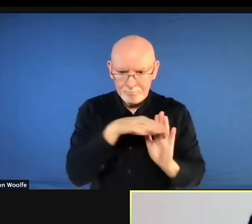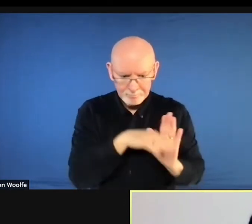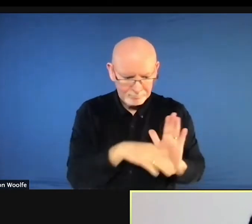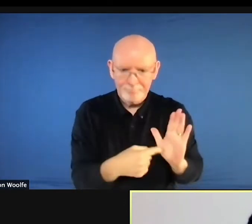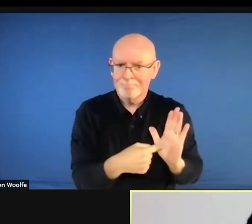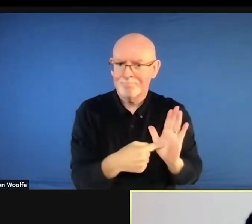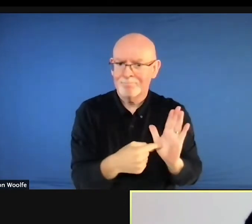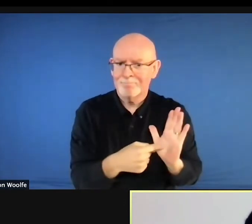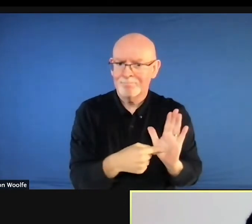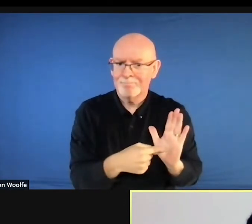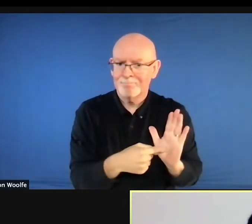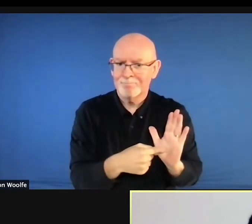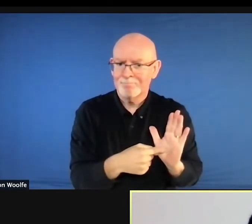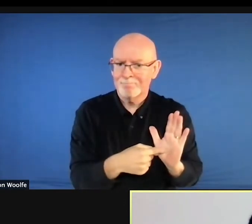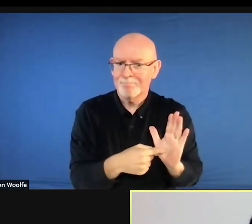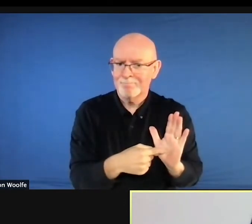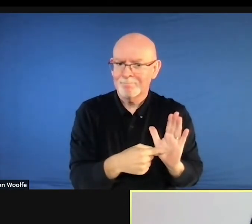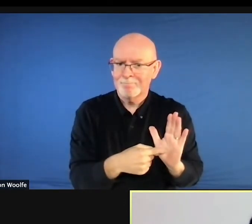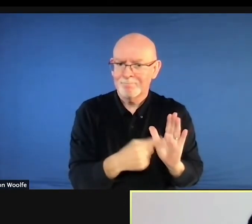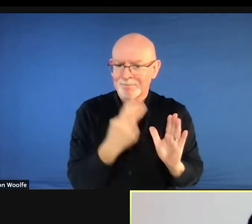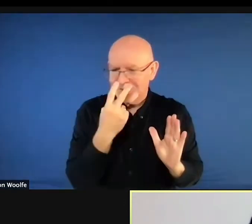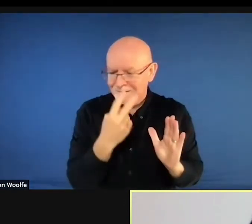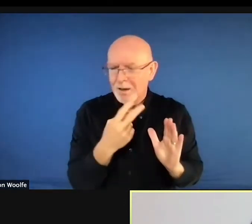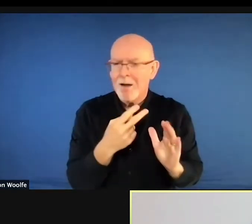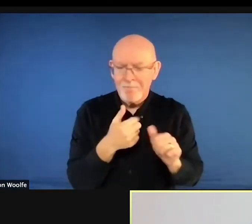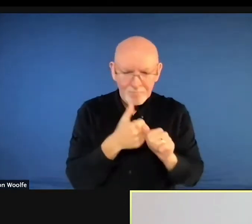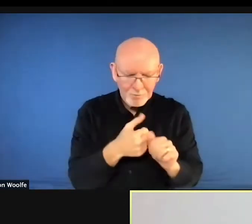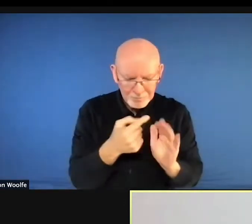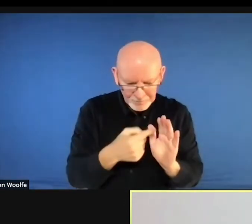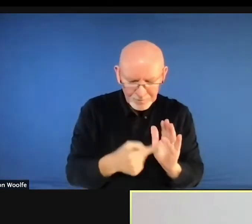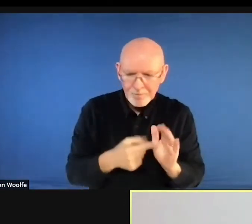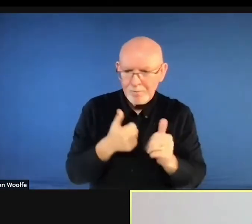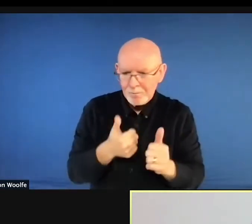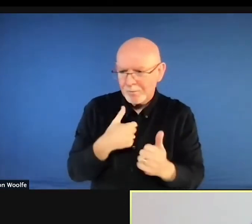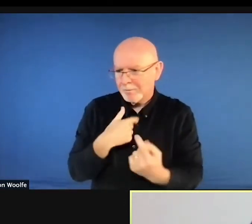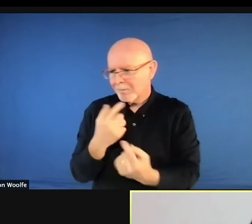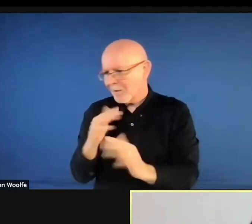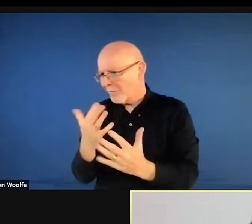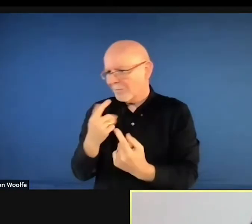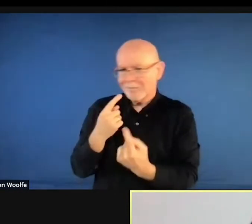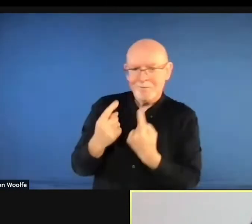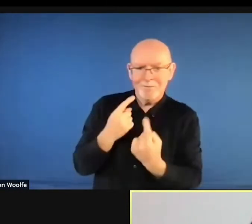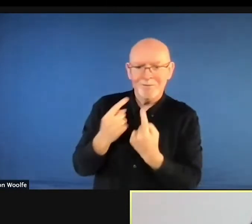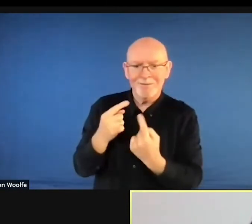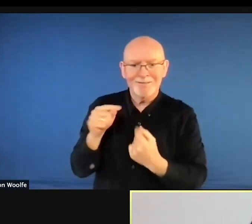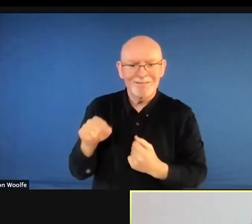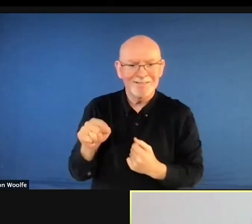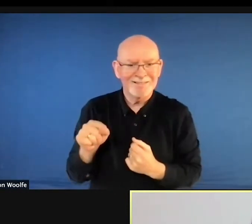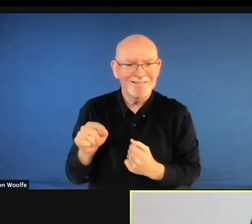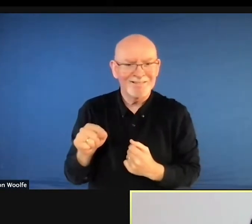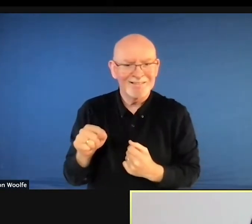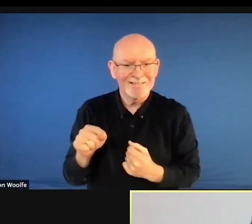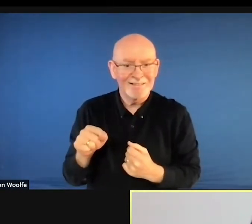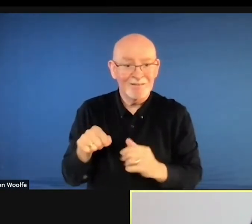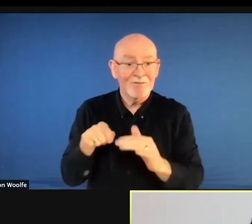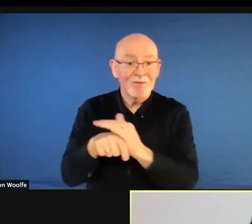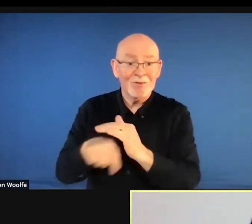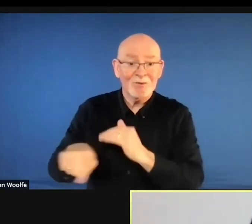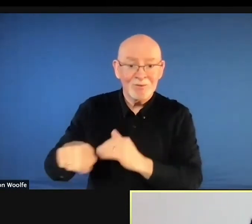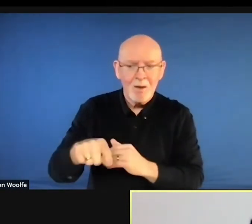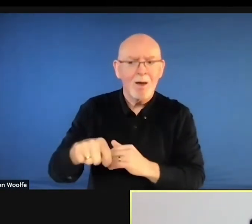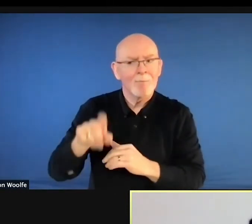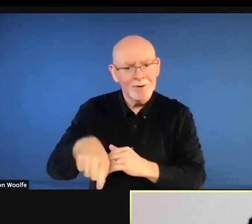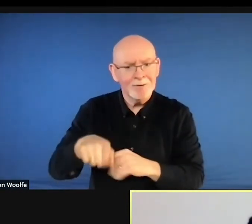at least can have earned some respect. So one of the issues is